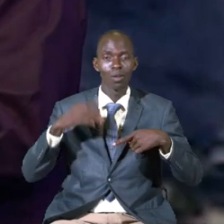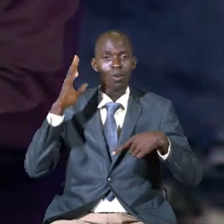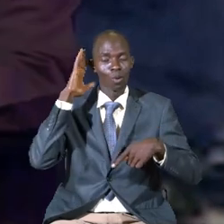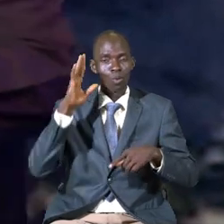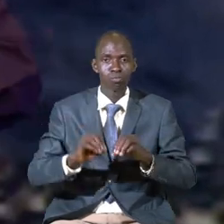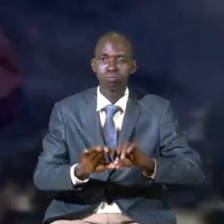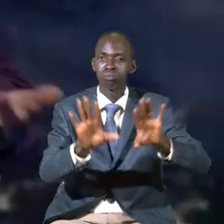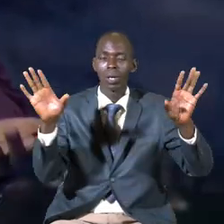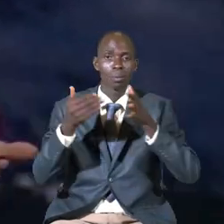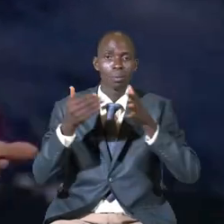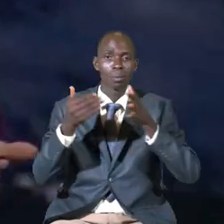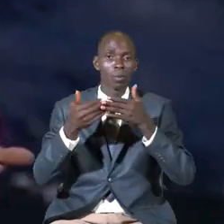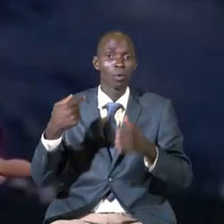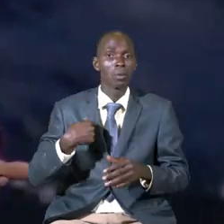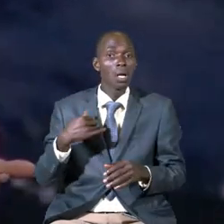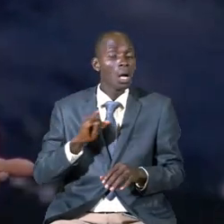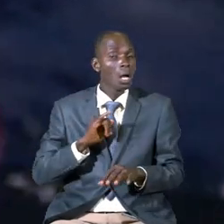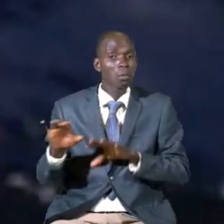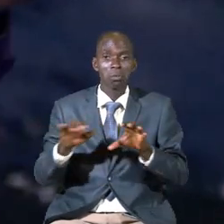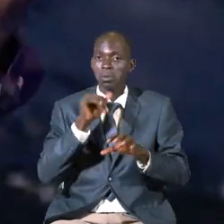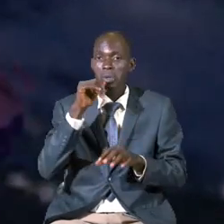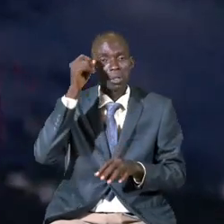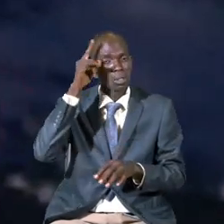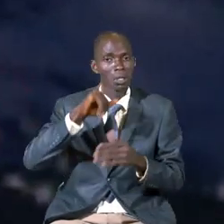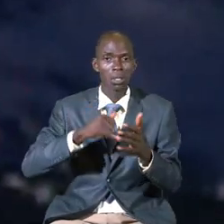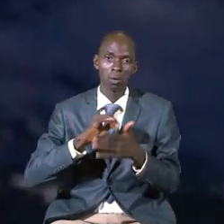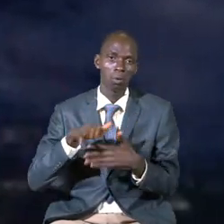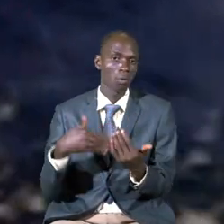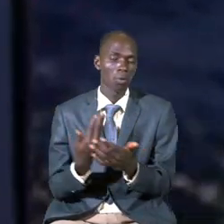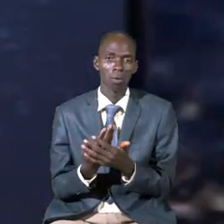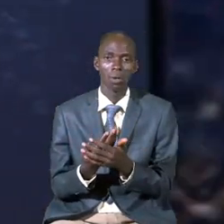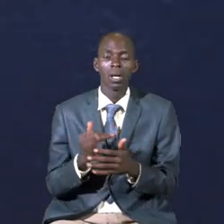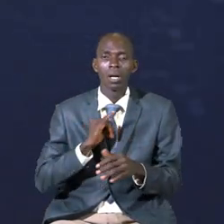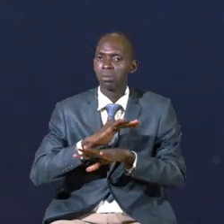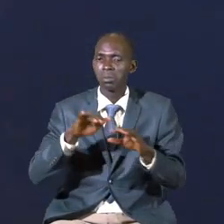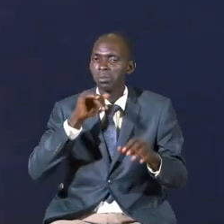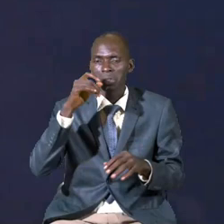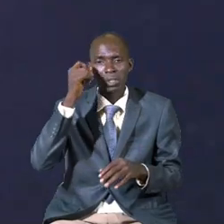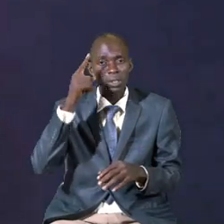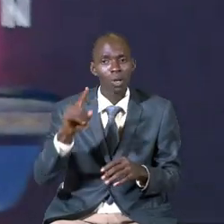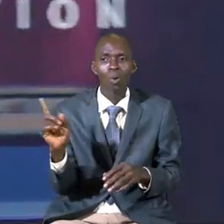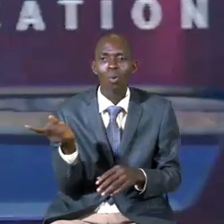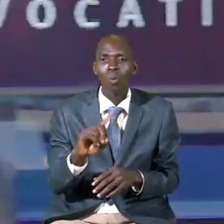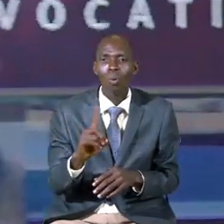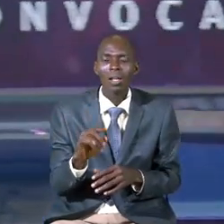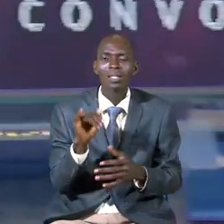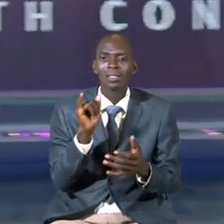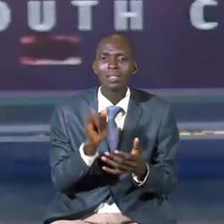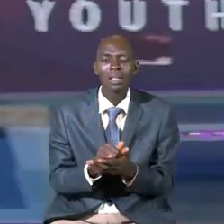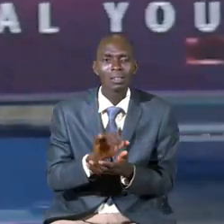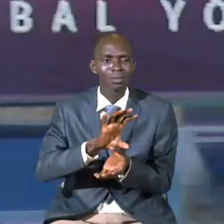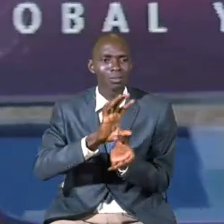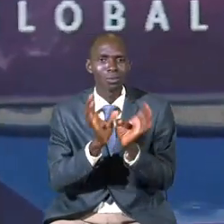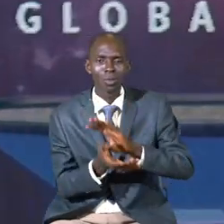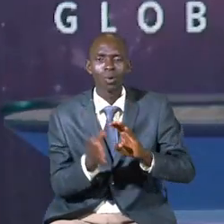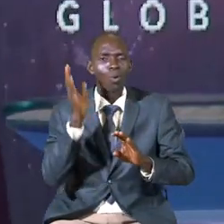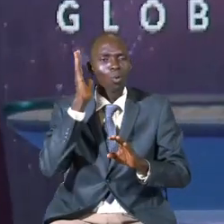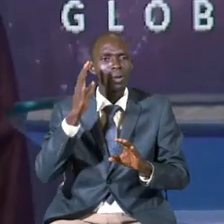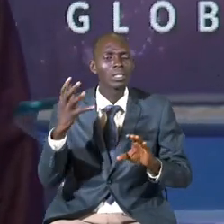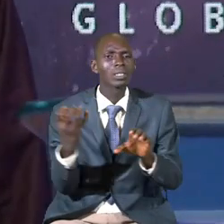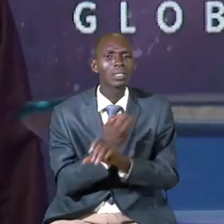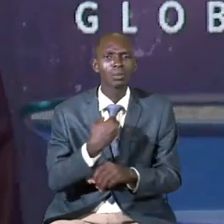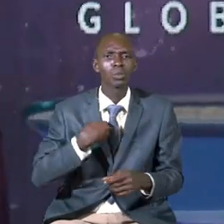me i didn't understand it all i didn't understand where that conversion will take me but